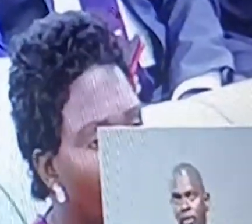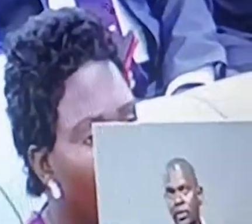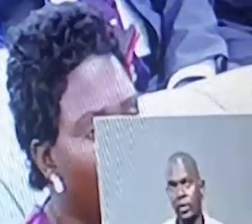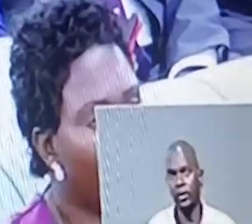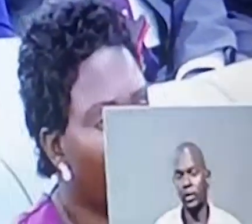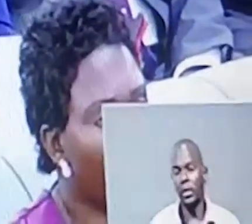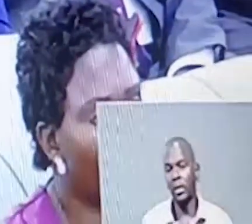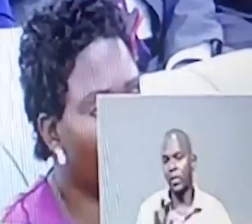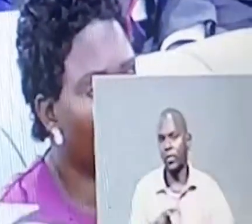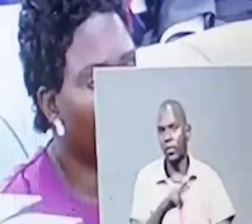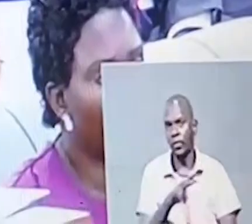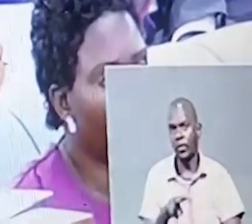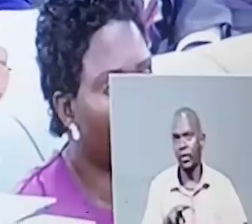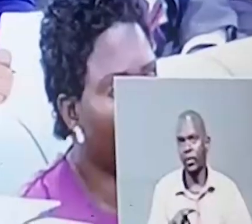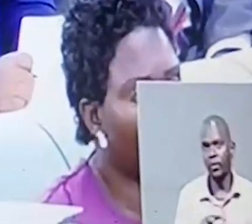in relation to